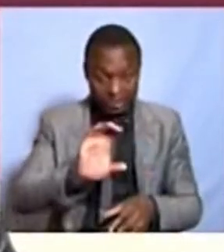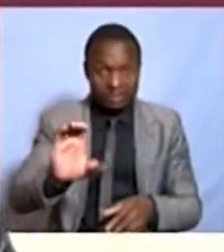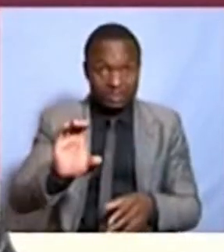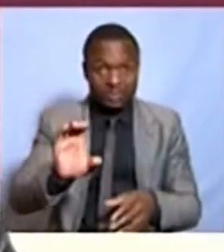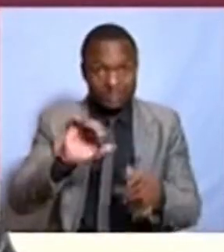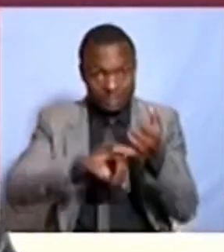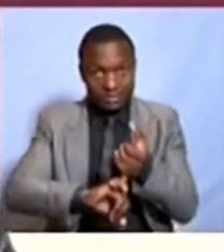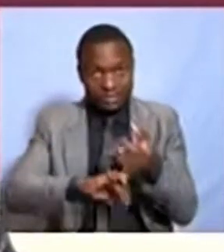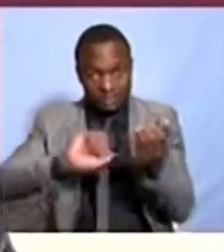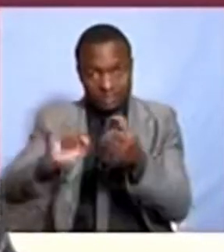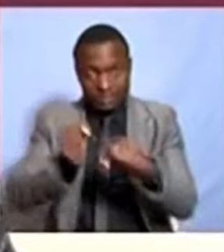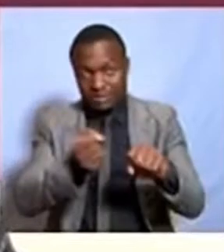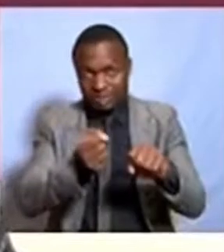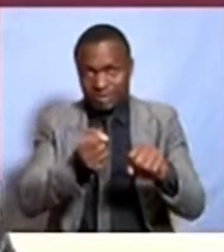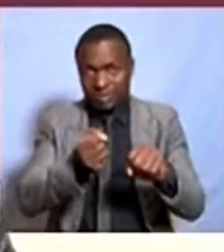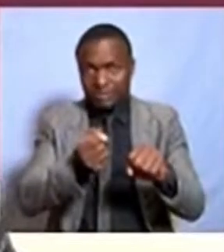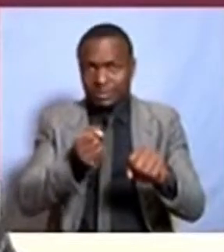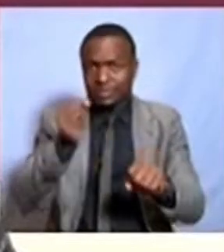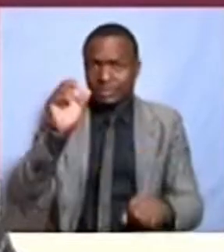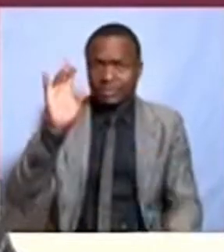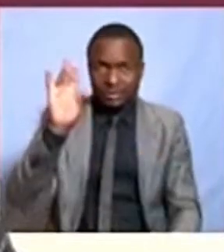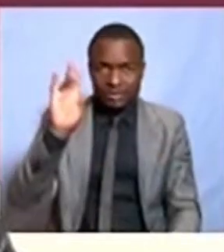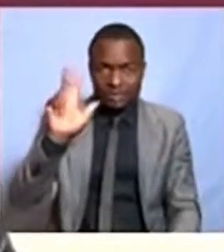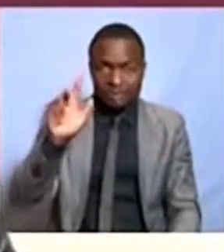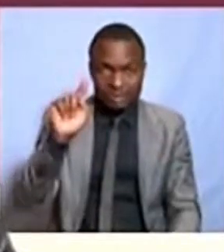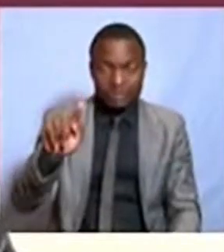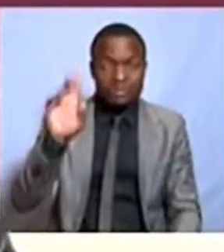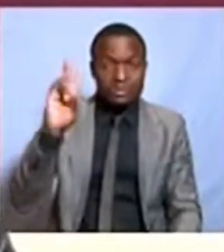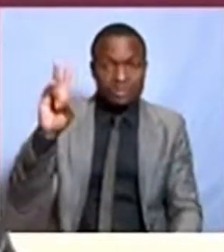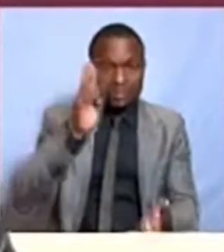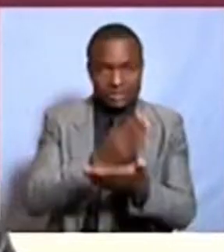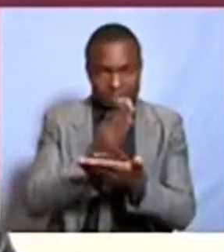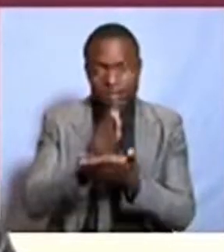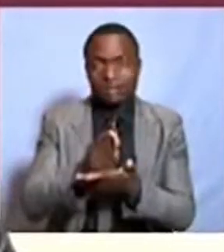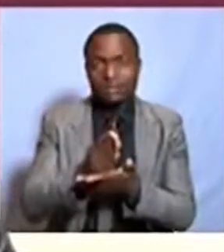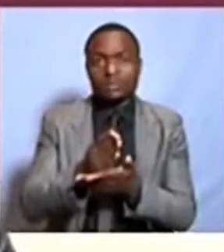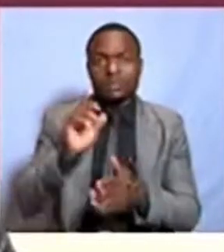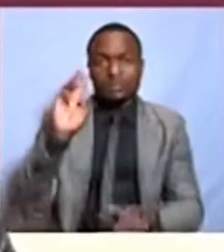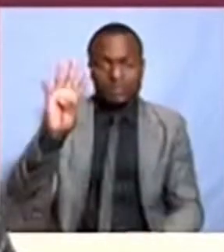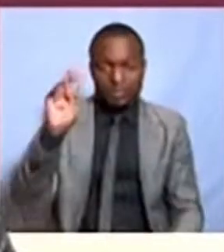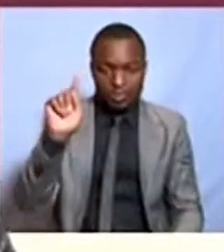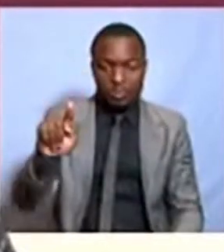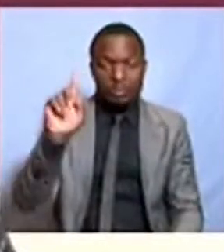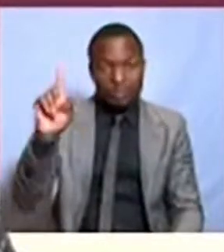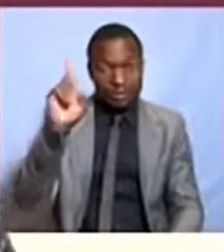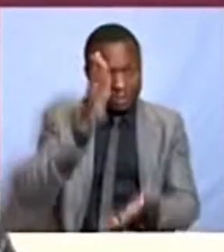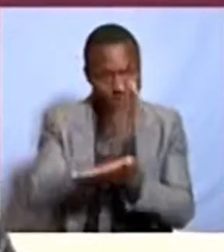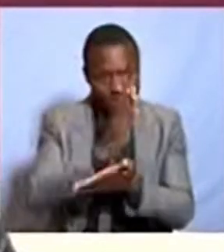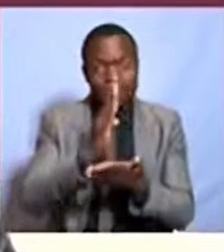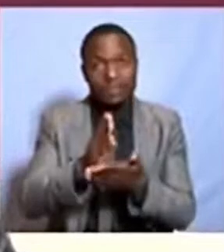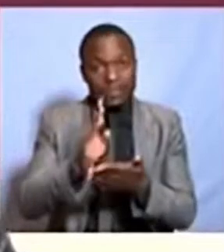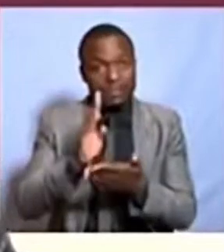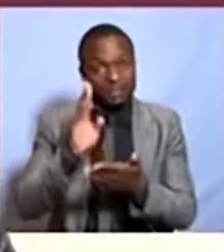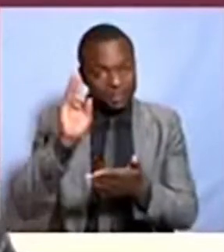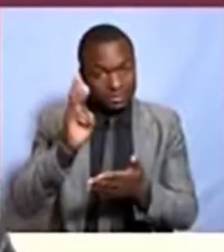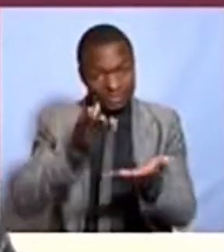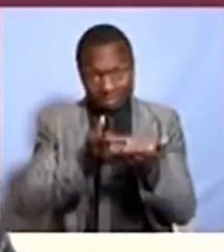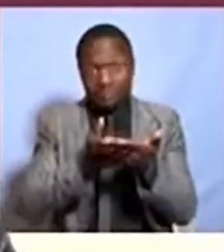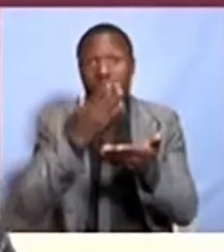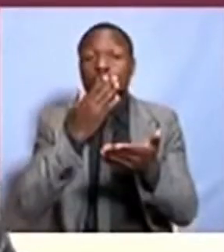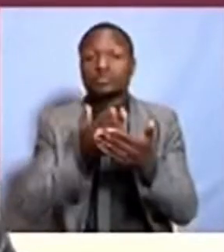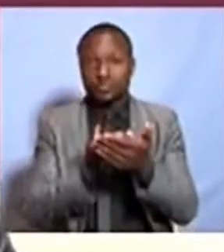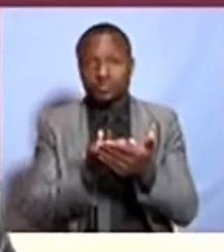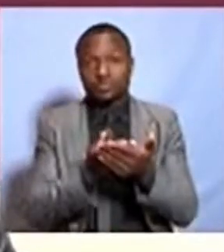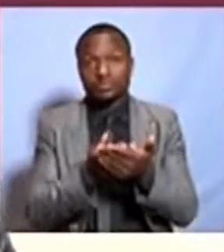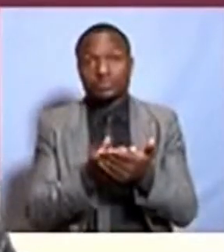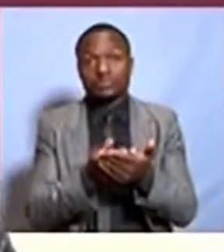increased from 3.7 billion in 2023 to 4.1 billion, and we're grateful for this because it also